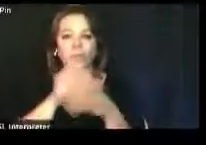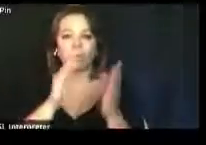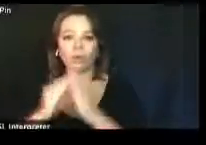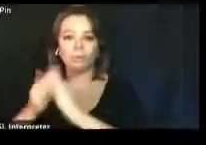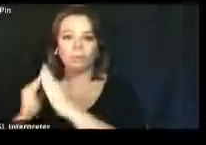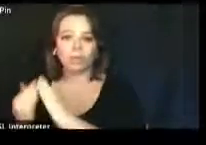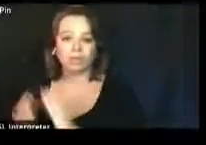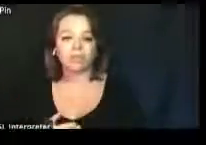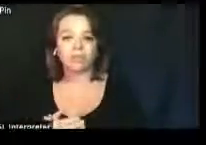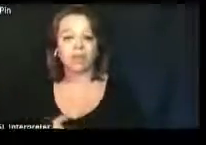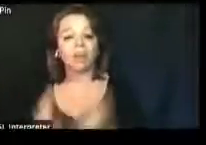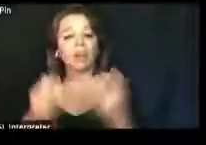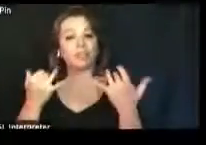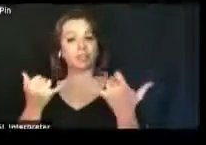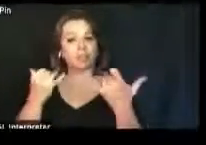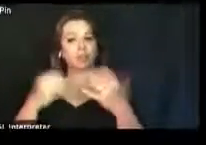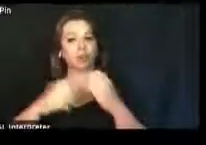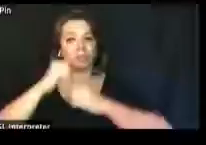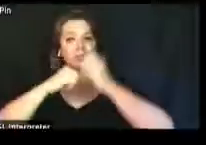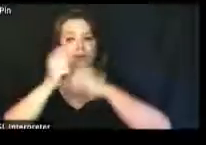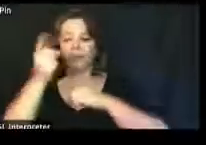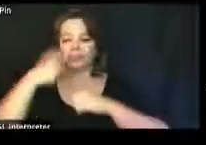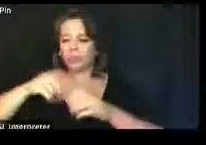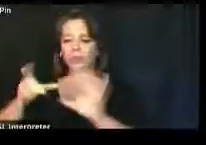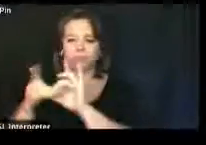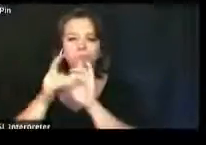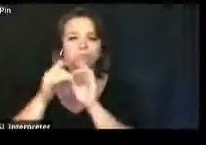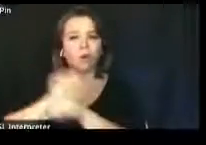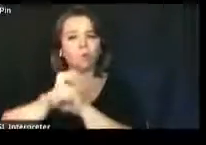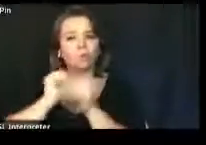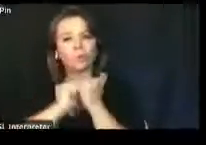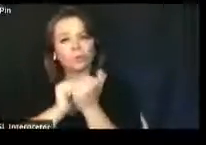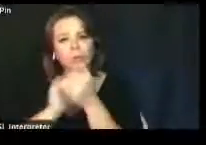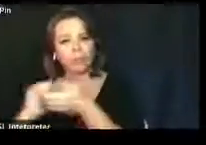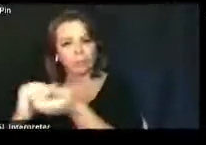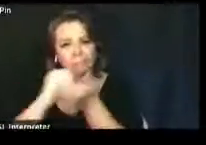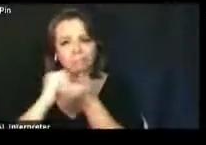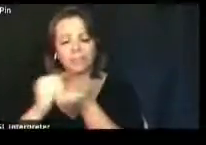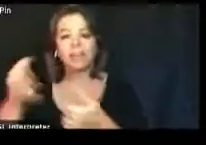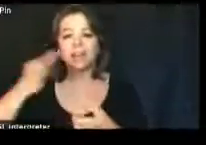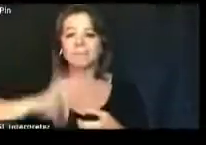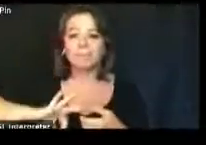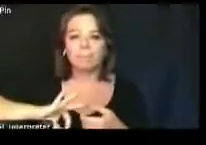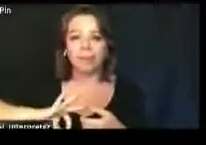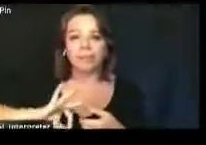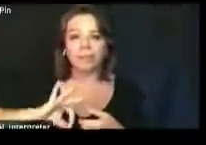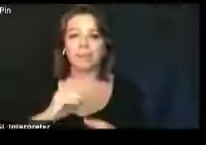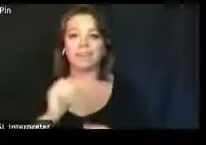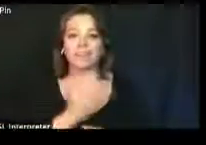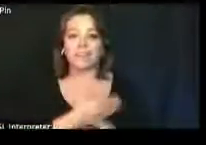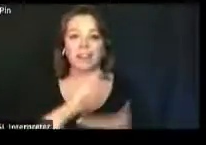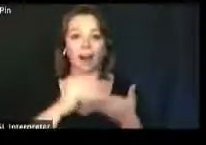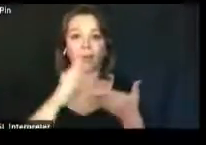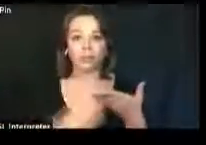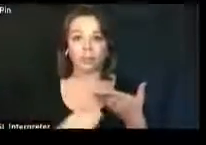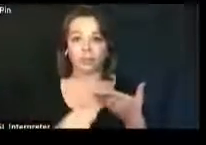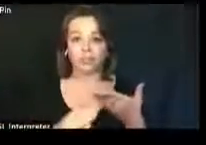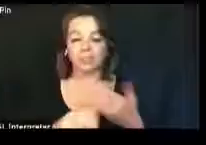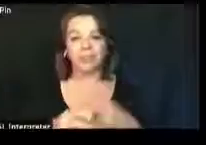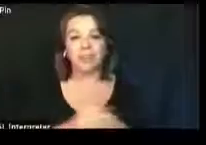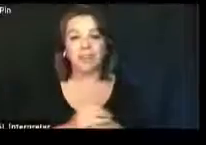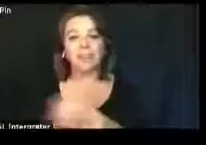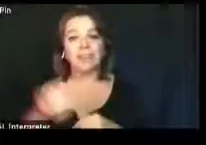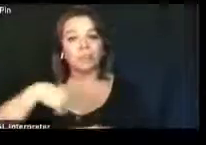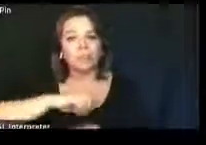are able to work together in ways that have truly benefited the most vulnerable students in our city that we would not have been able to do so